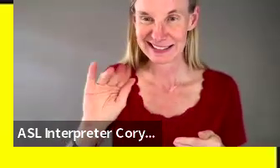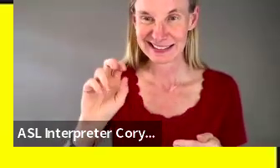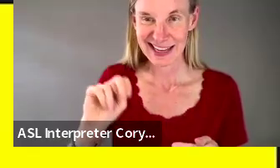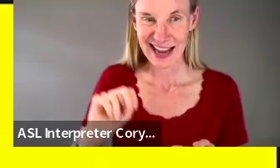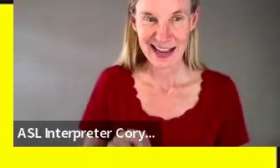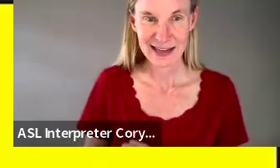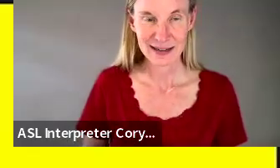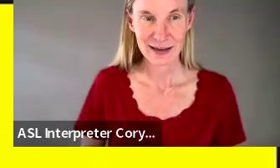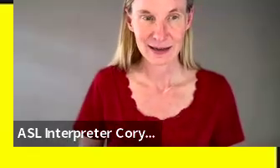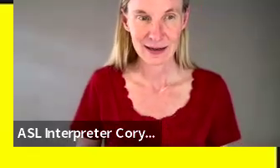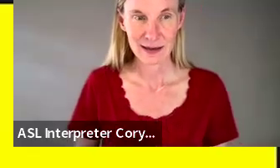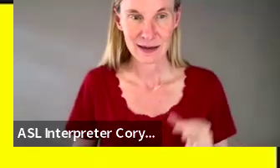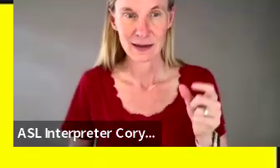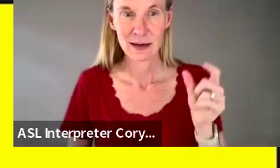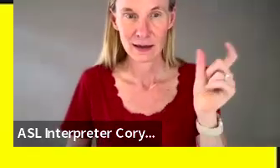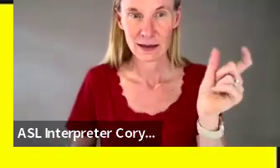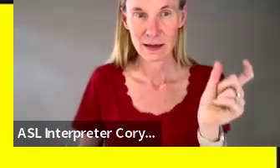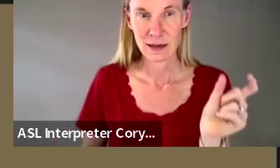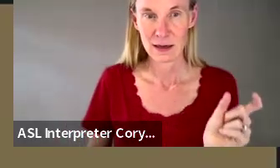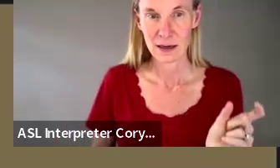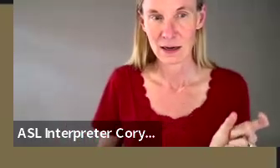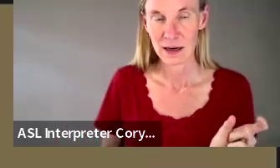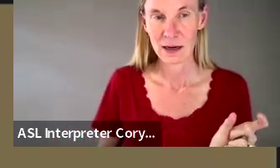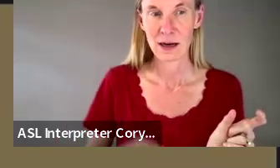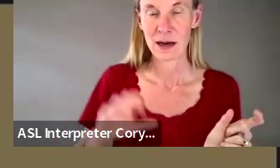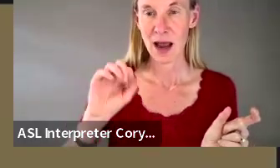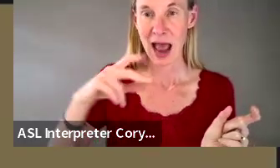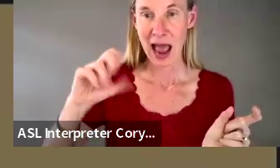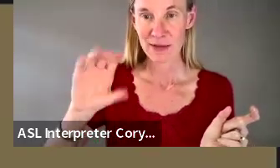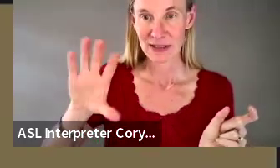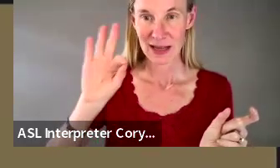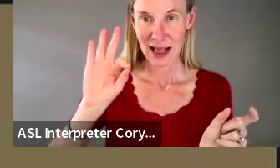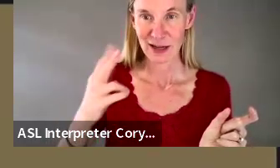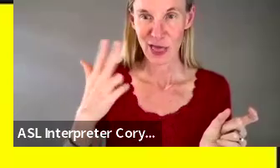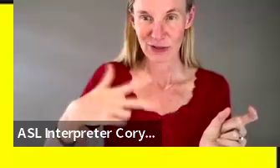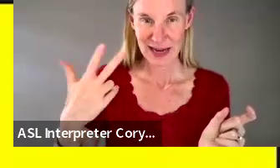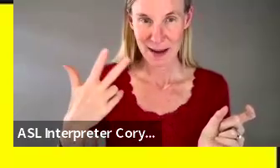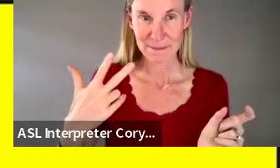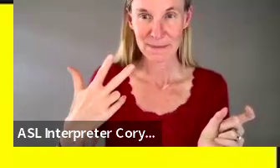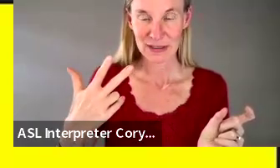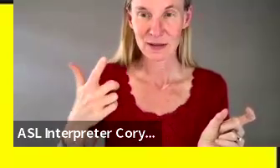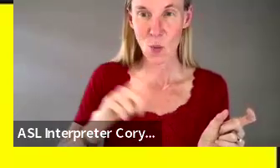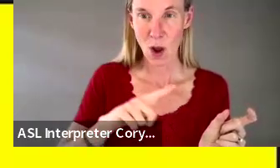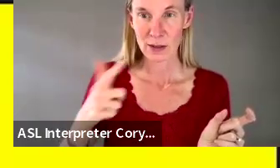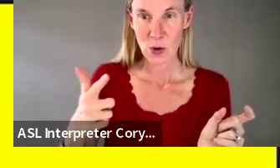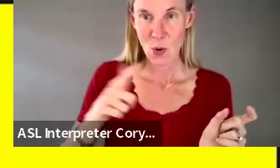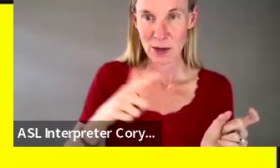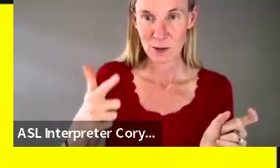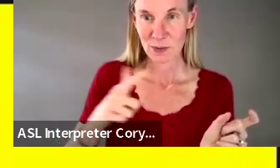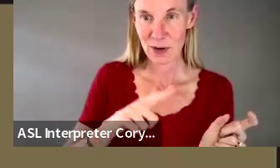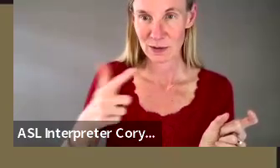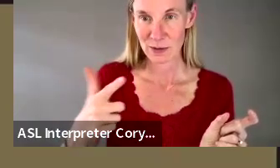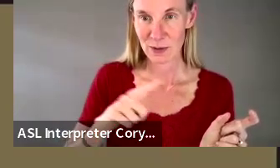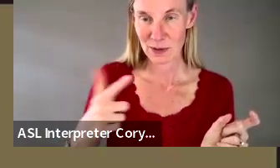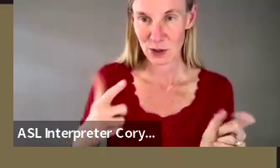is the left sidebar is selected, then the apps are selected 3 separate times with the menu area highlighted for